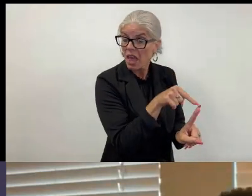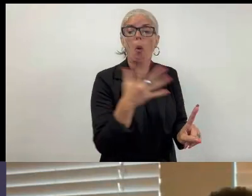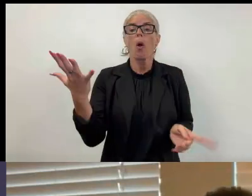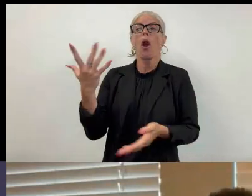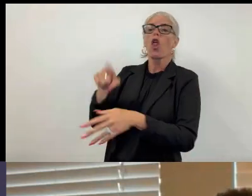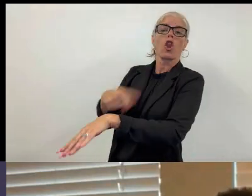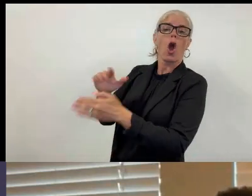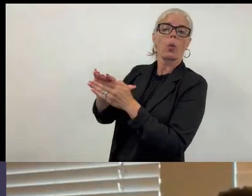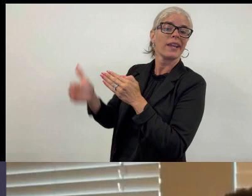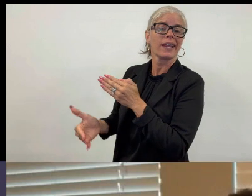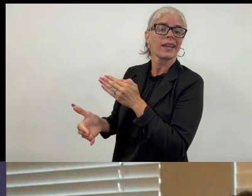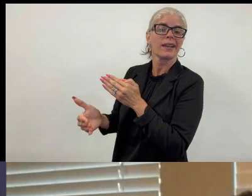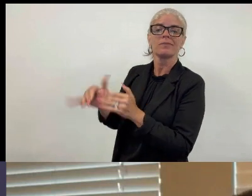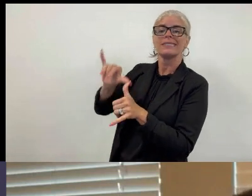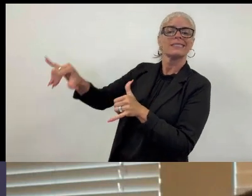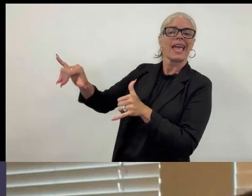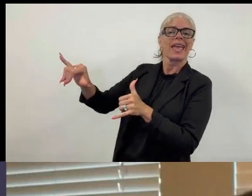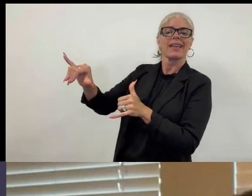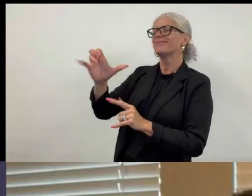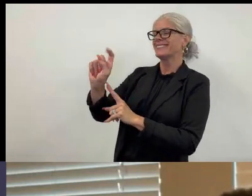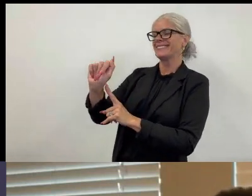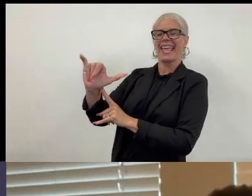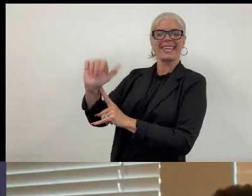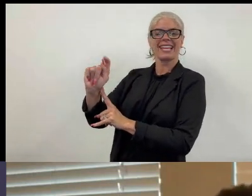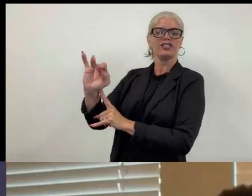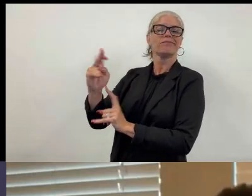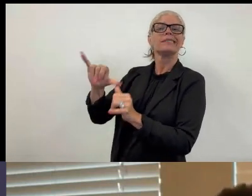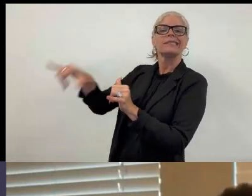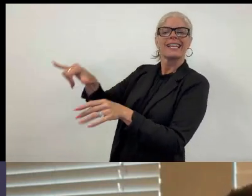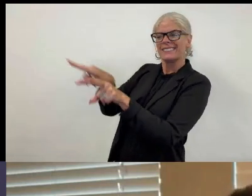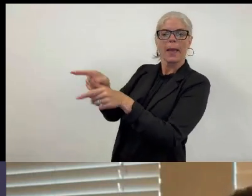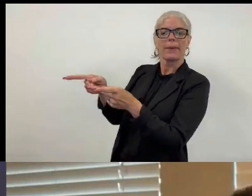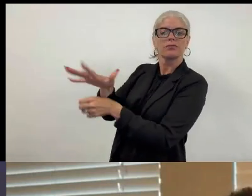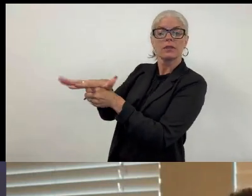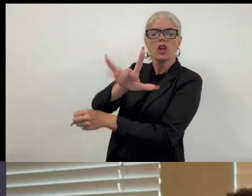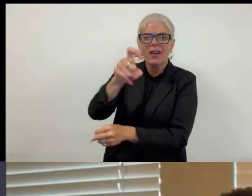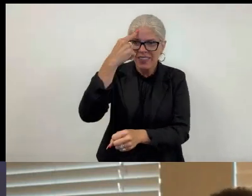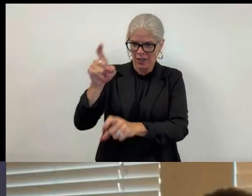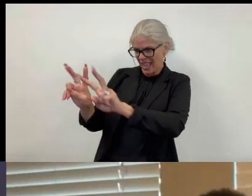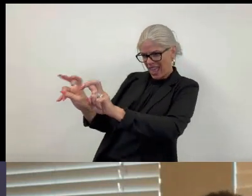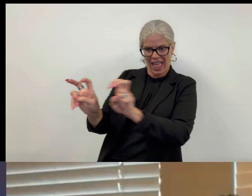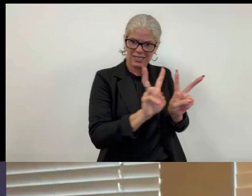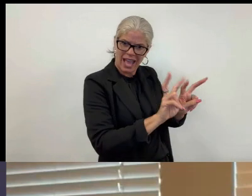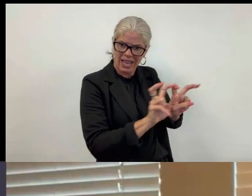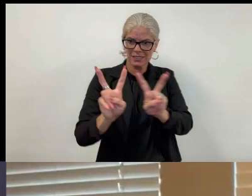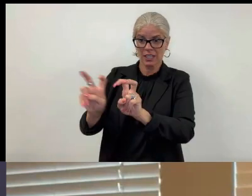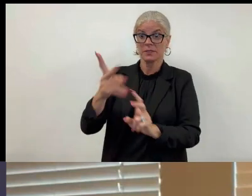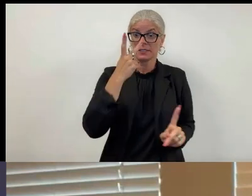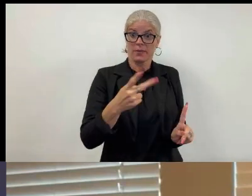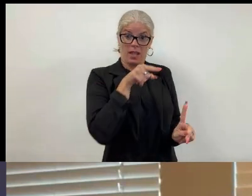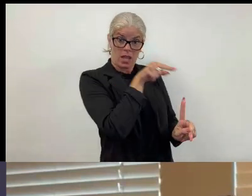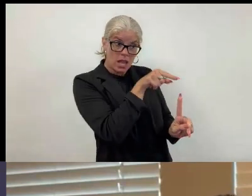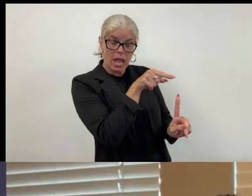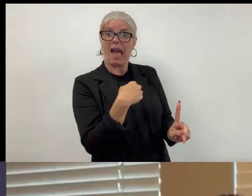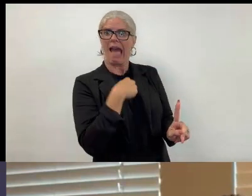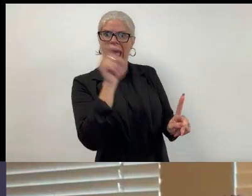cruise, or maybe it's just a long weekend, but it's a staycation, because that can be some kind of vacation as well. It's really important to